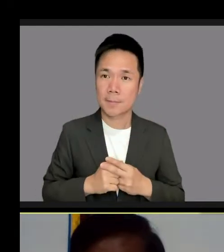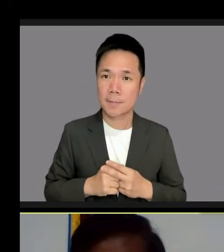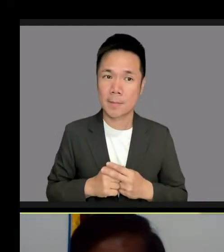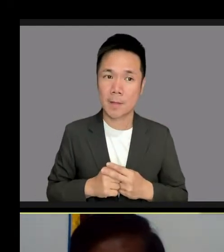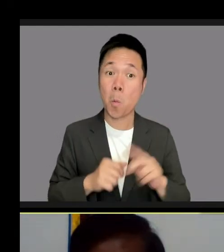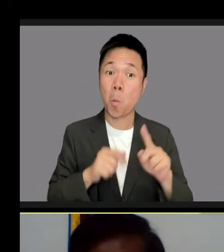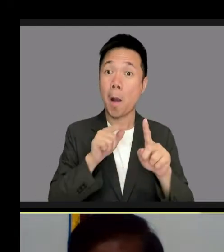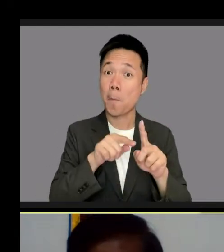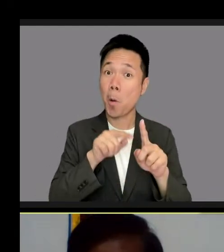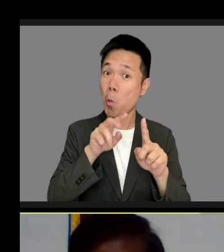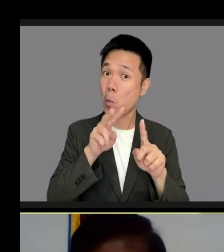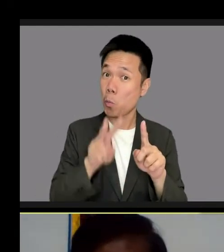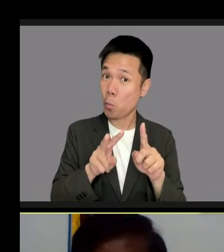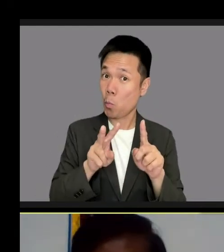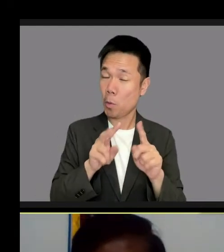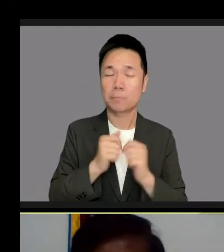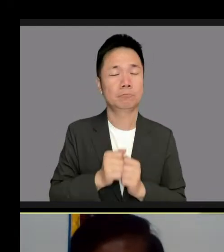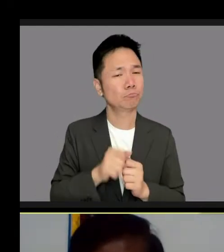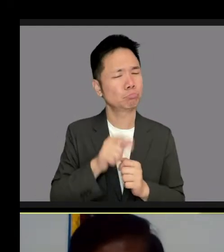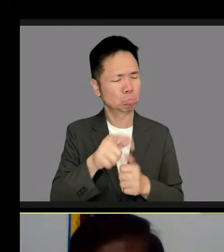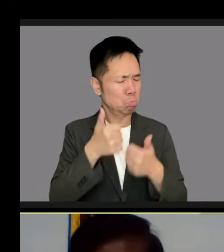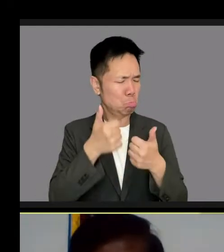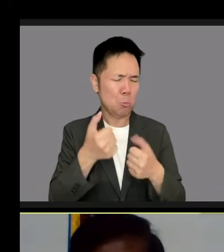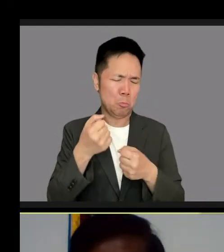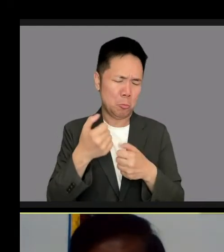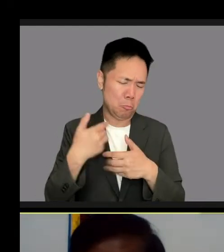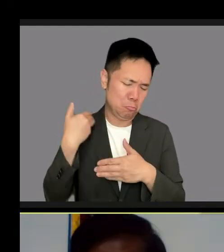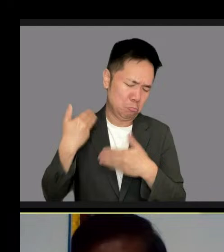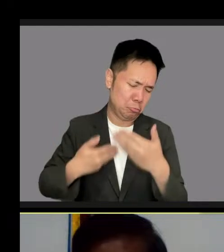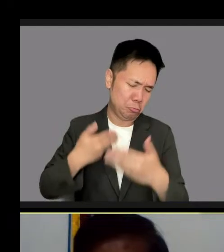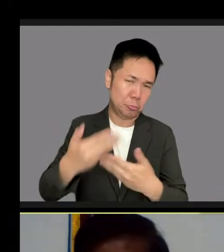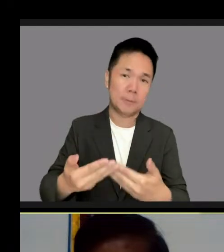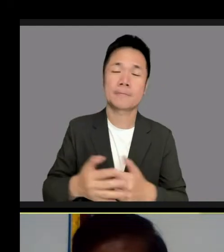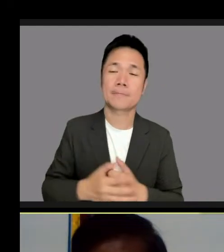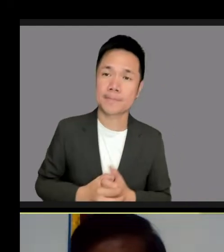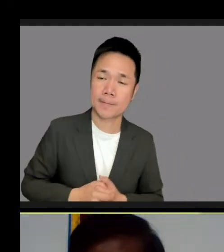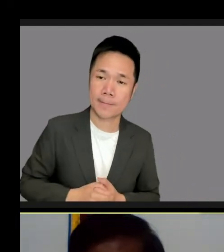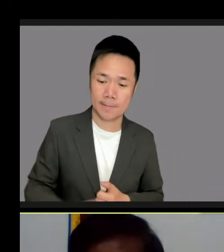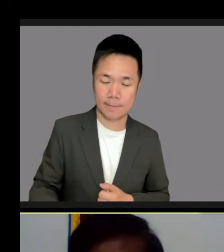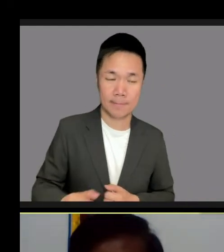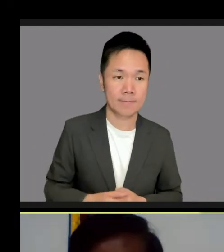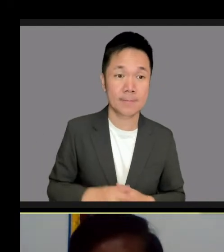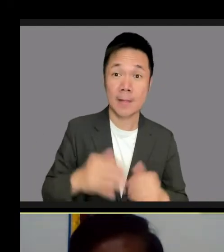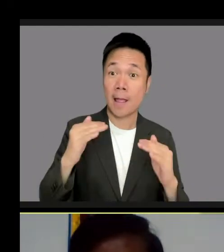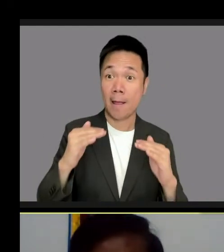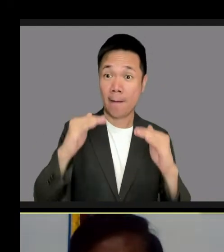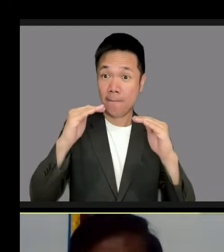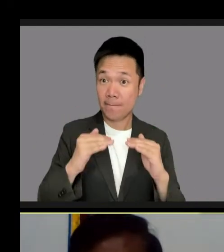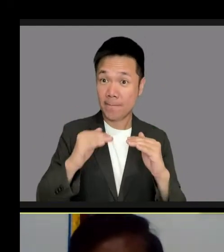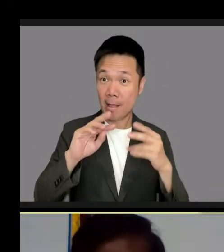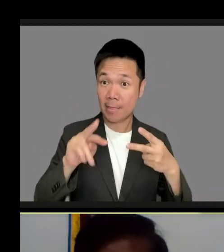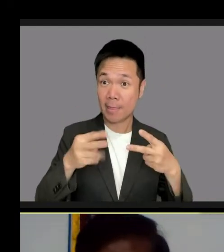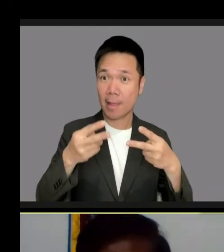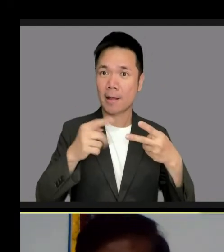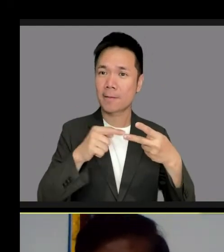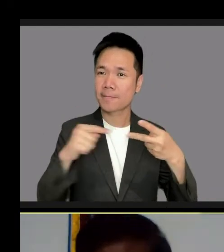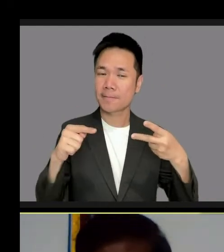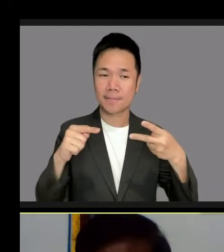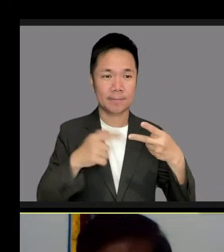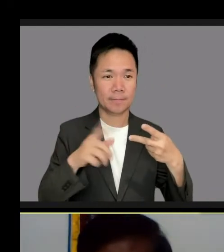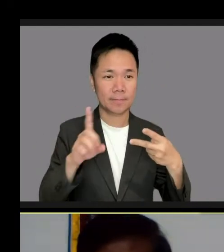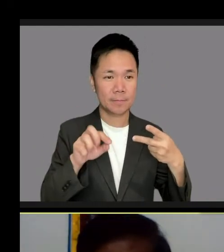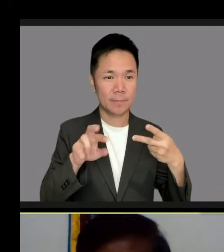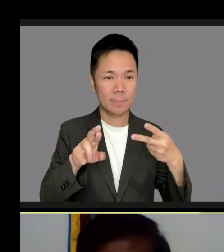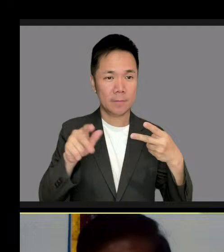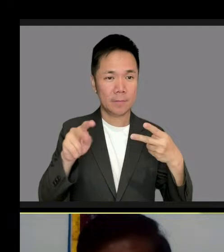1.2, all those things she had been involved with. And the presenter after that would be Dr.